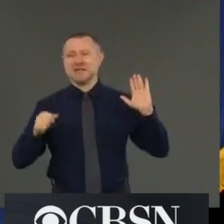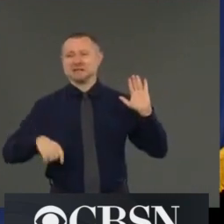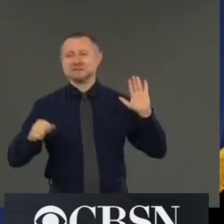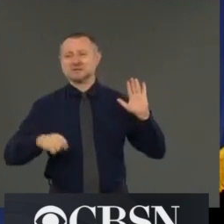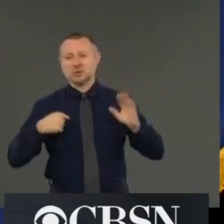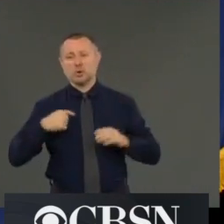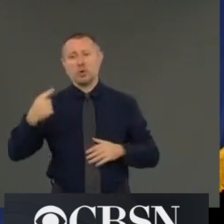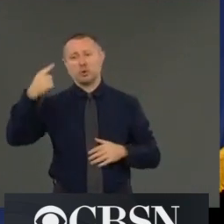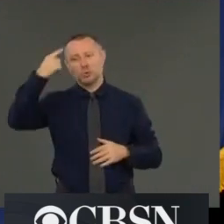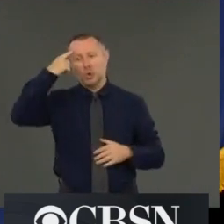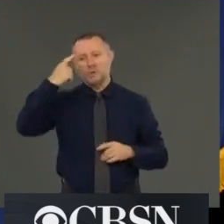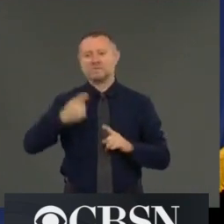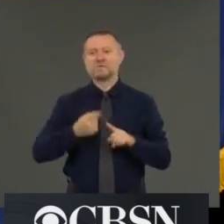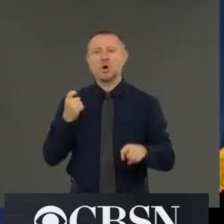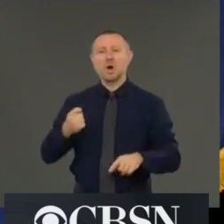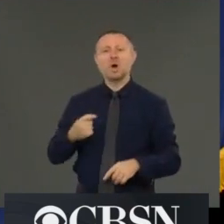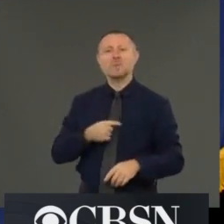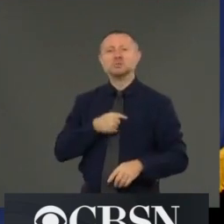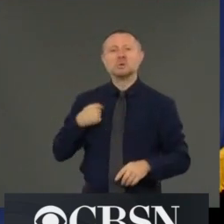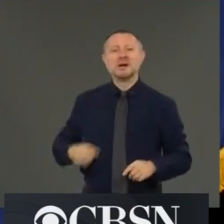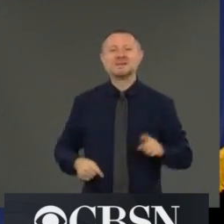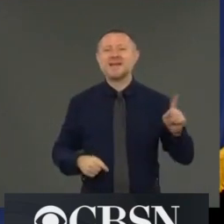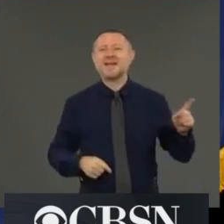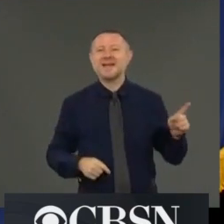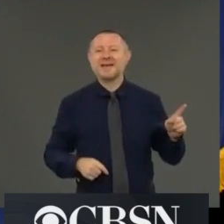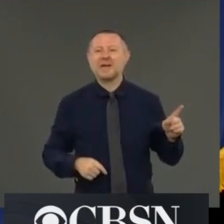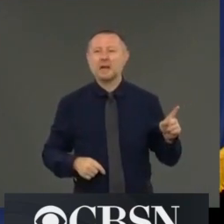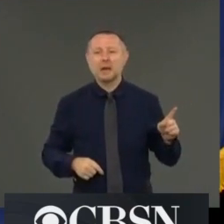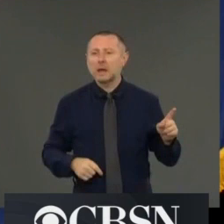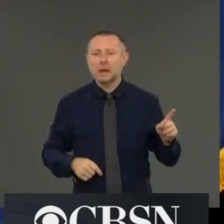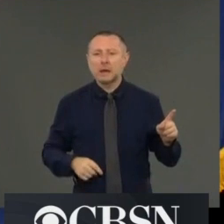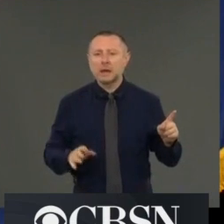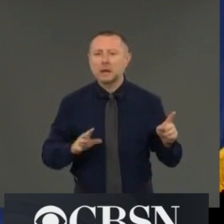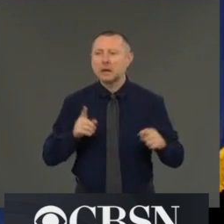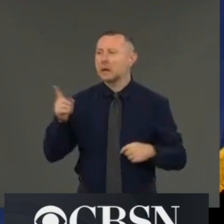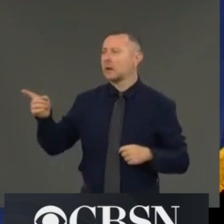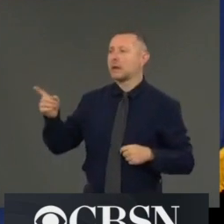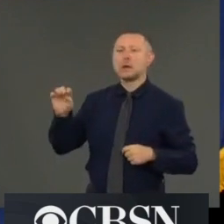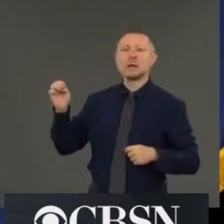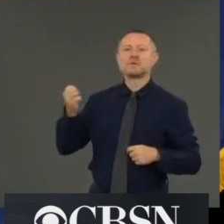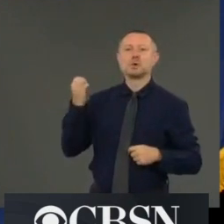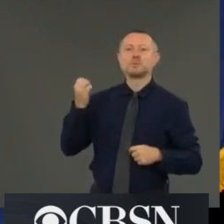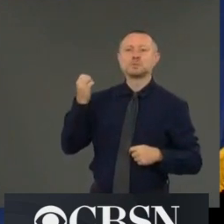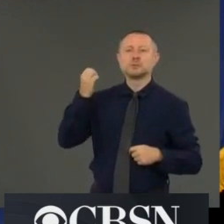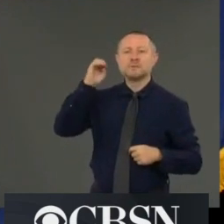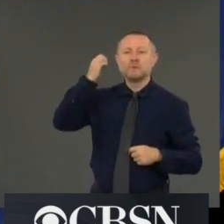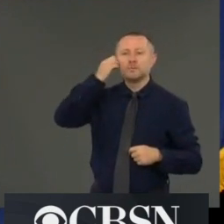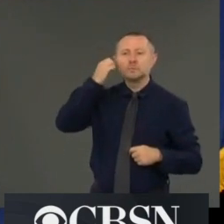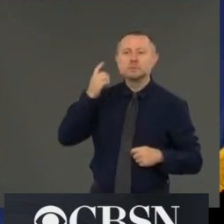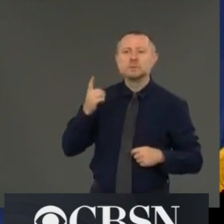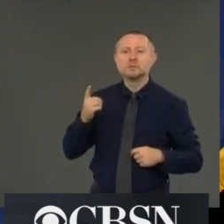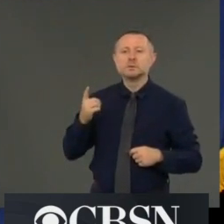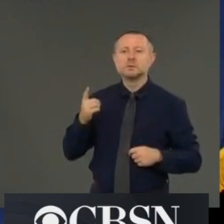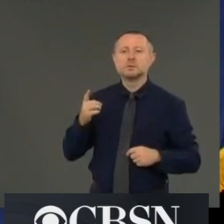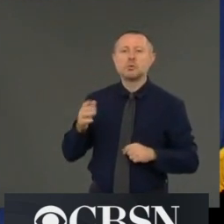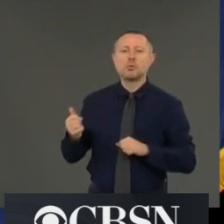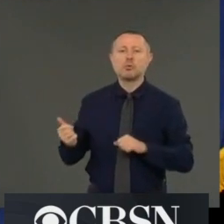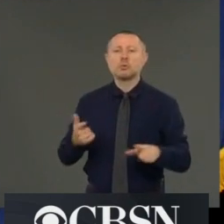from China. It was coming from Europe, and everybody was still looking at